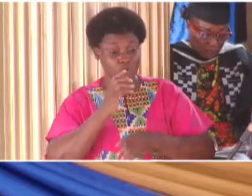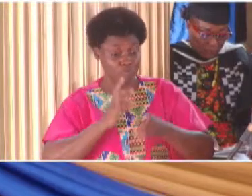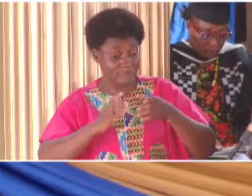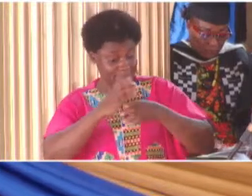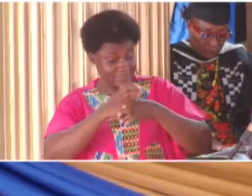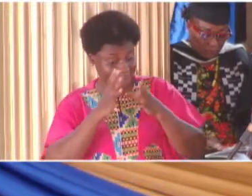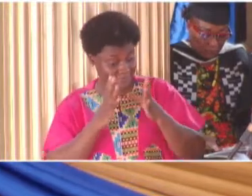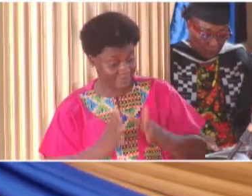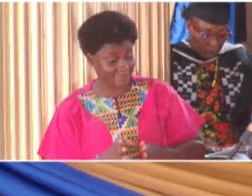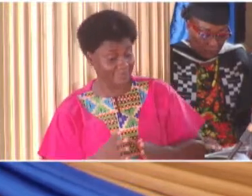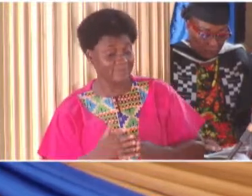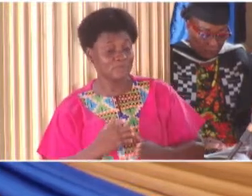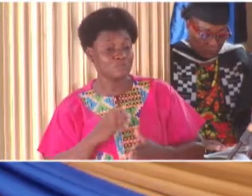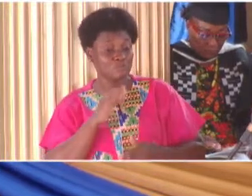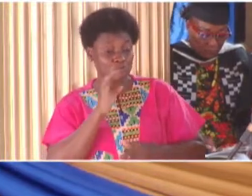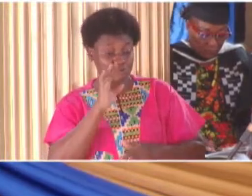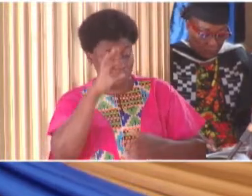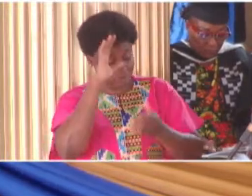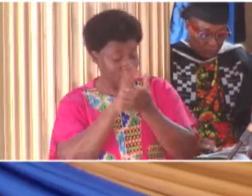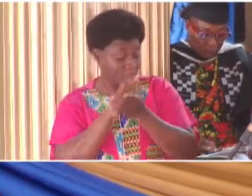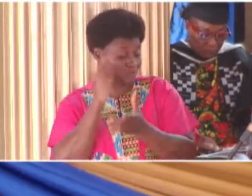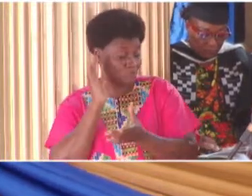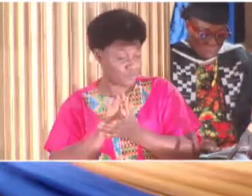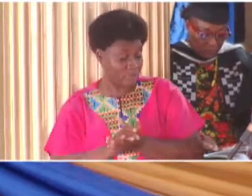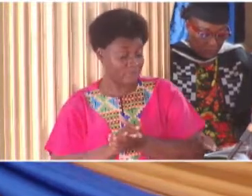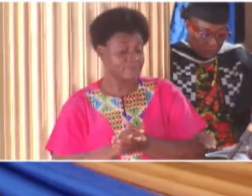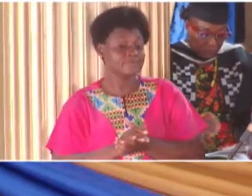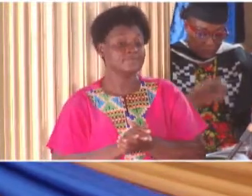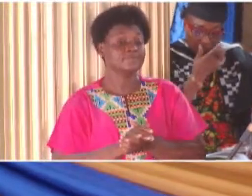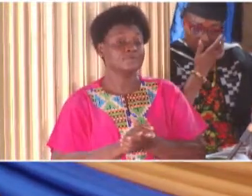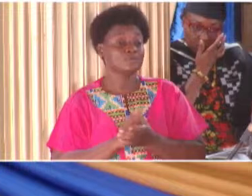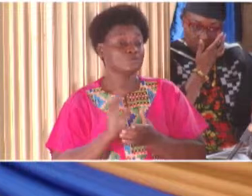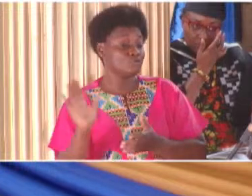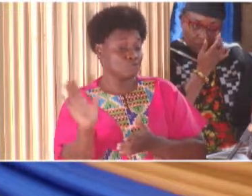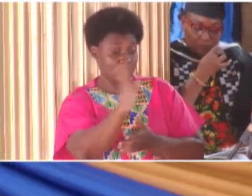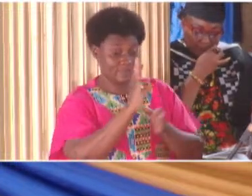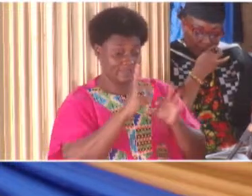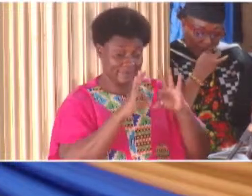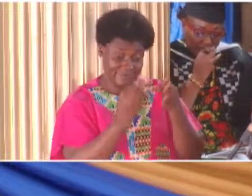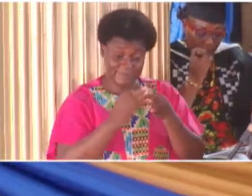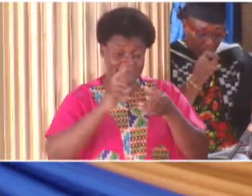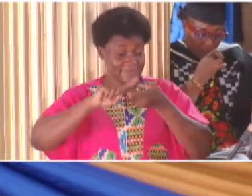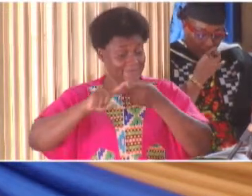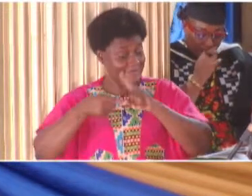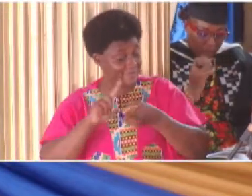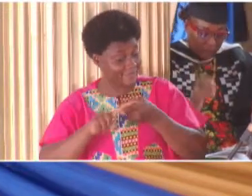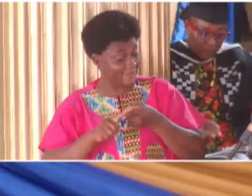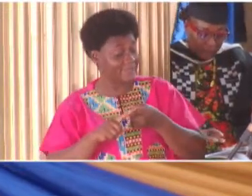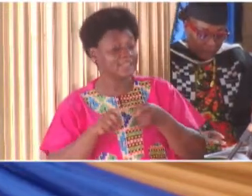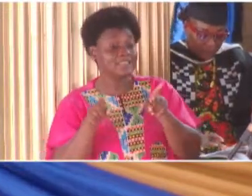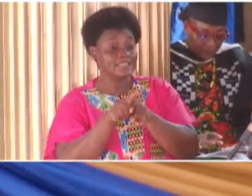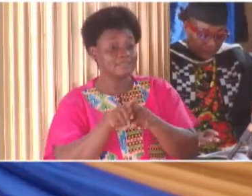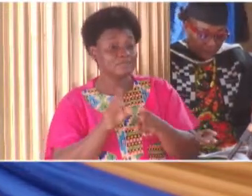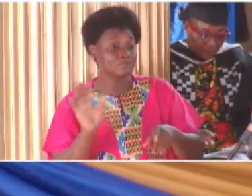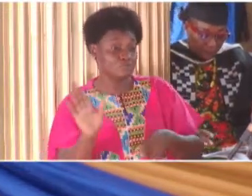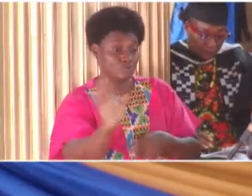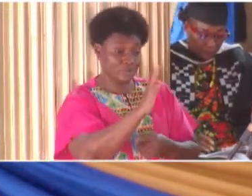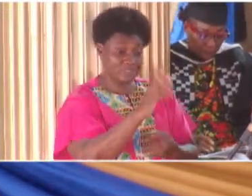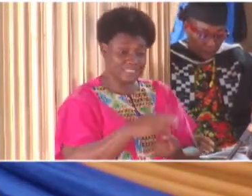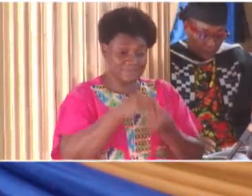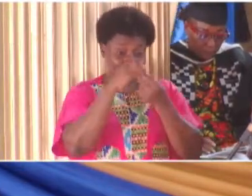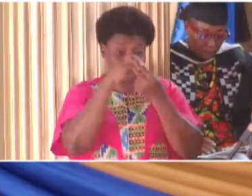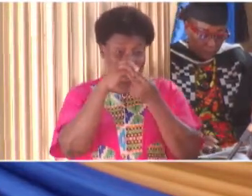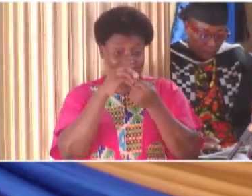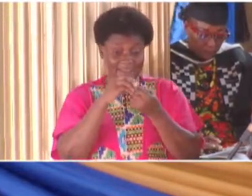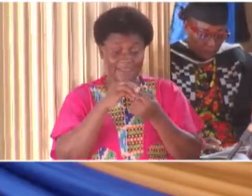guardians, your spouses, your family, your friends, and your special